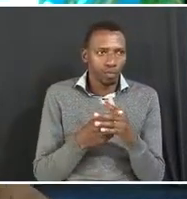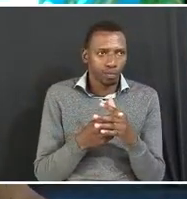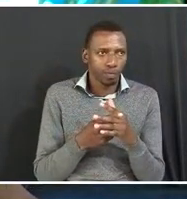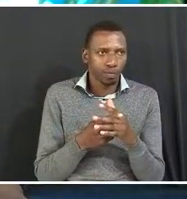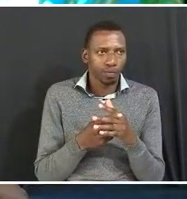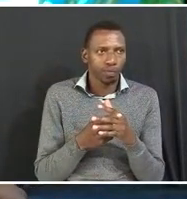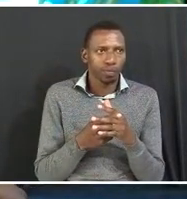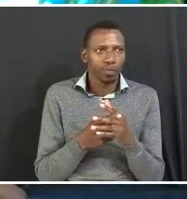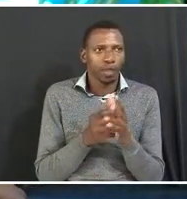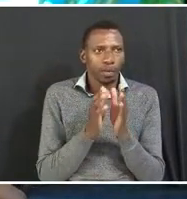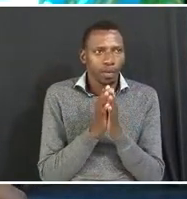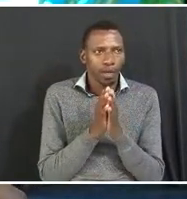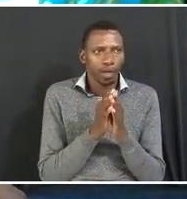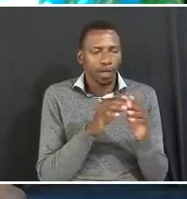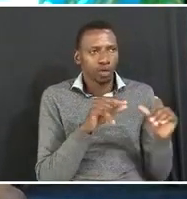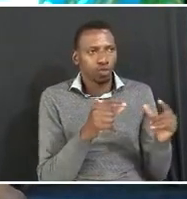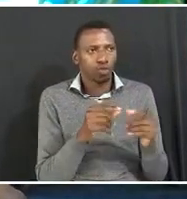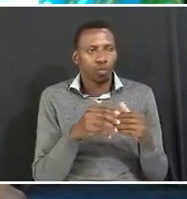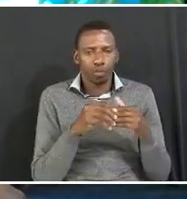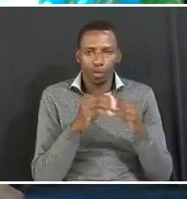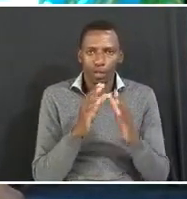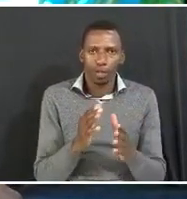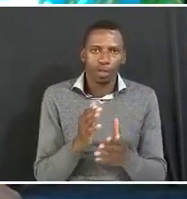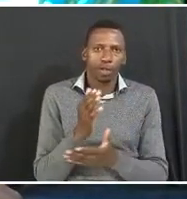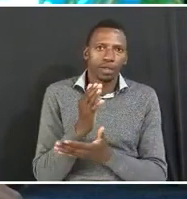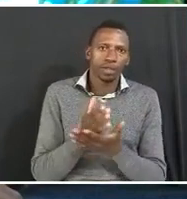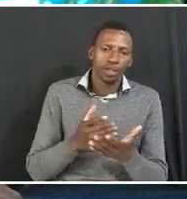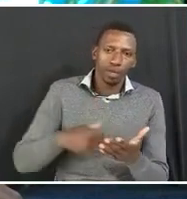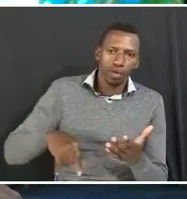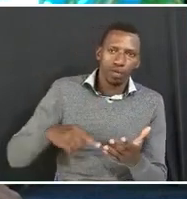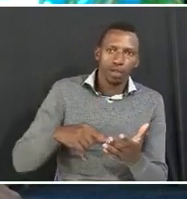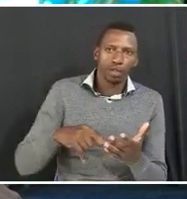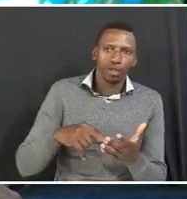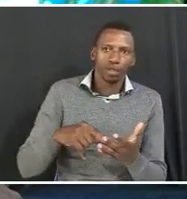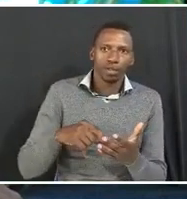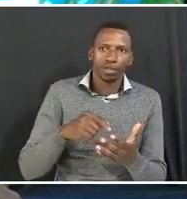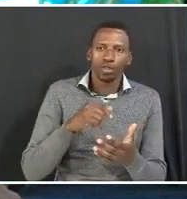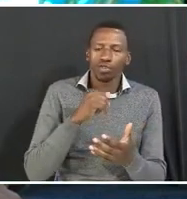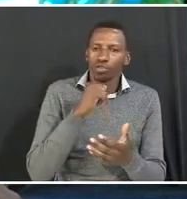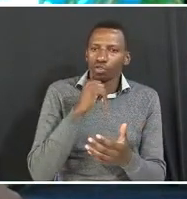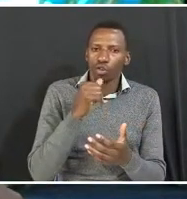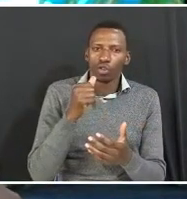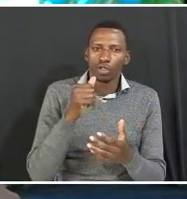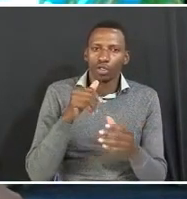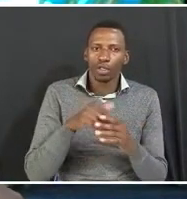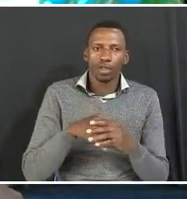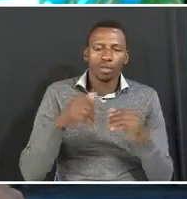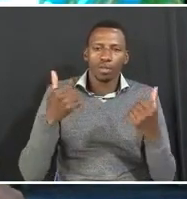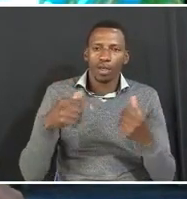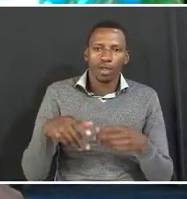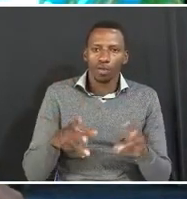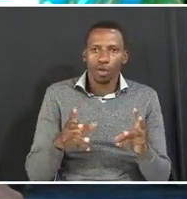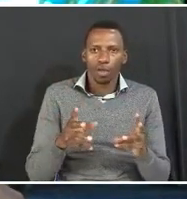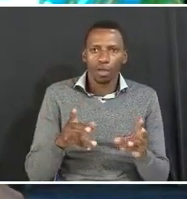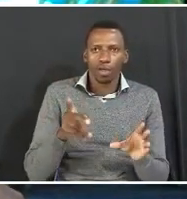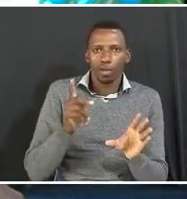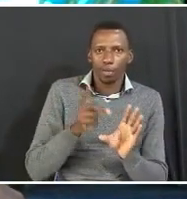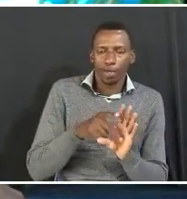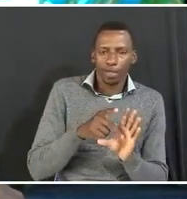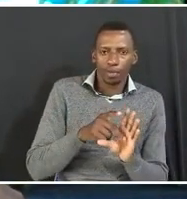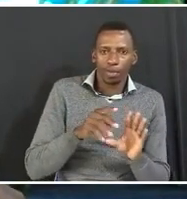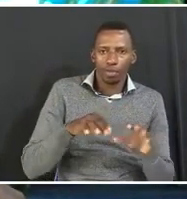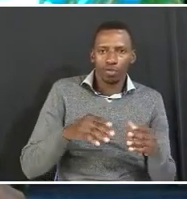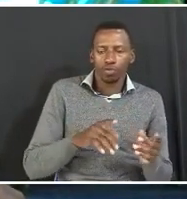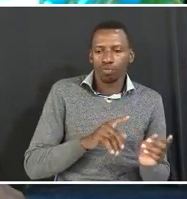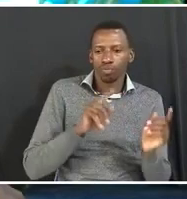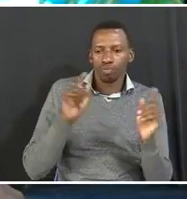prayer cell leaders, that some of us do not in any way participate or attend